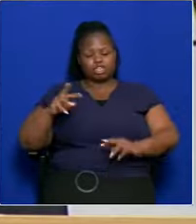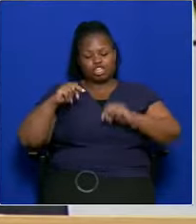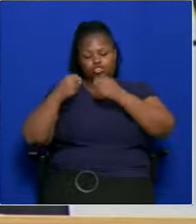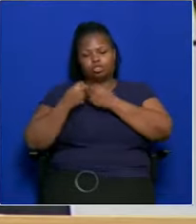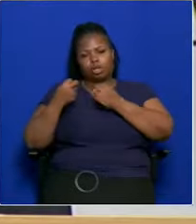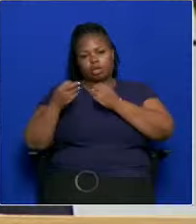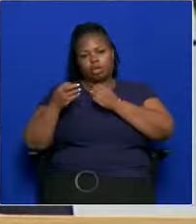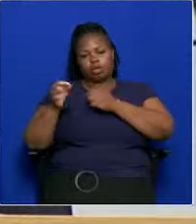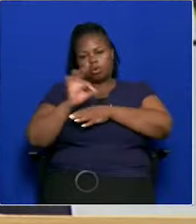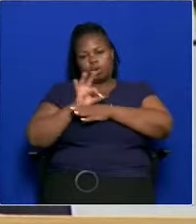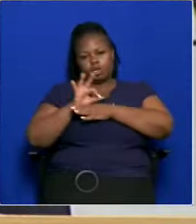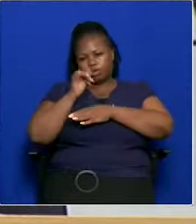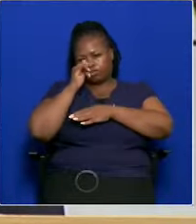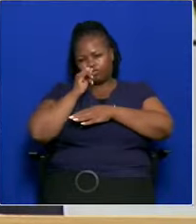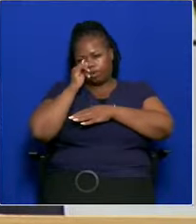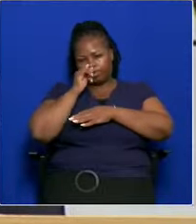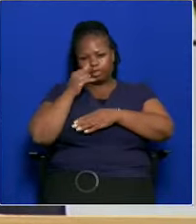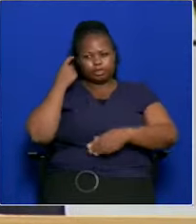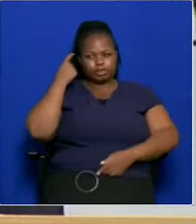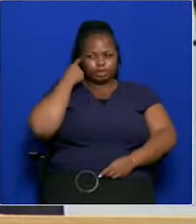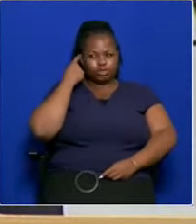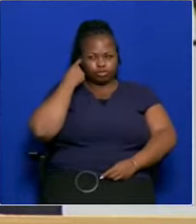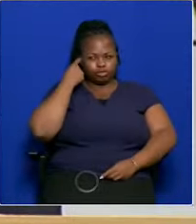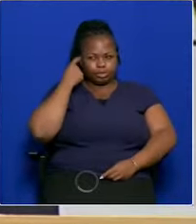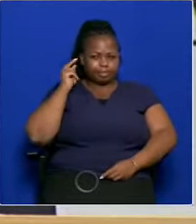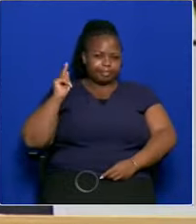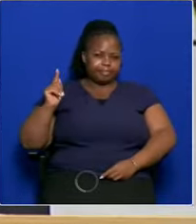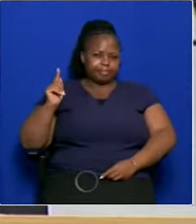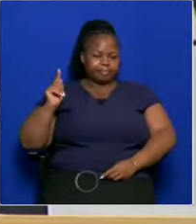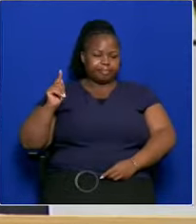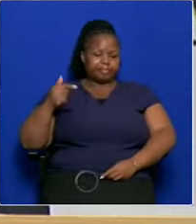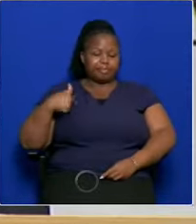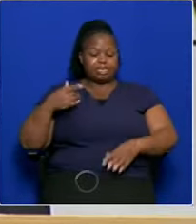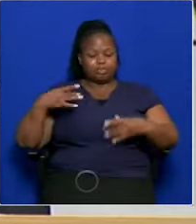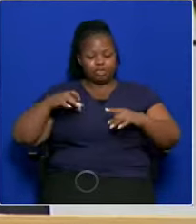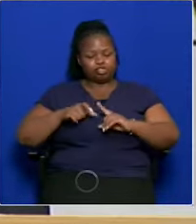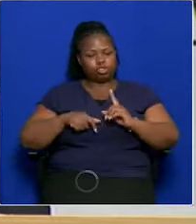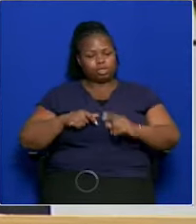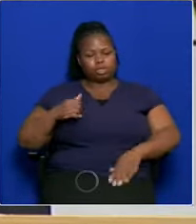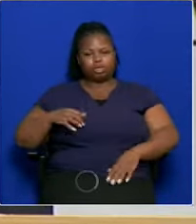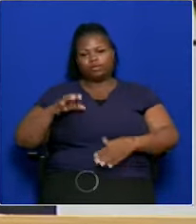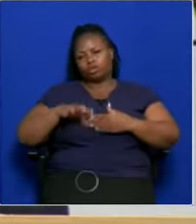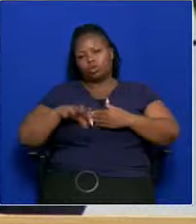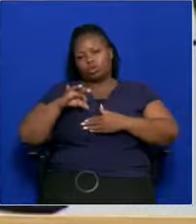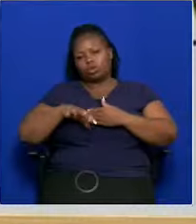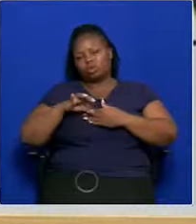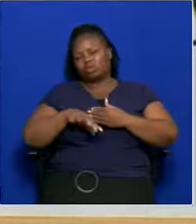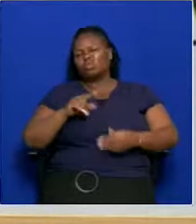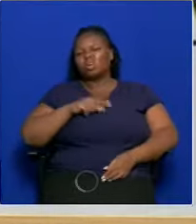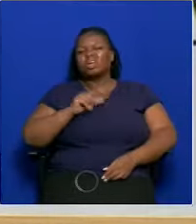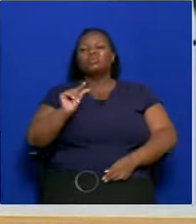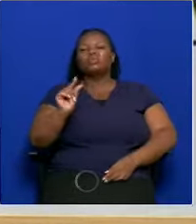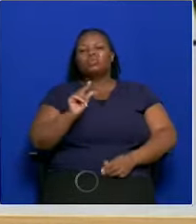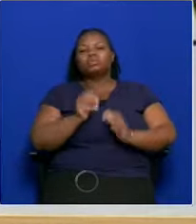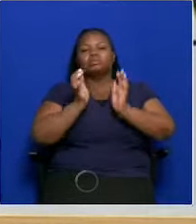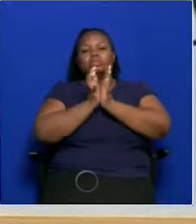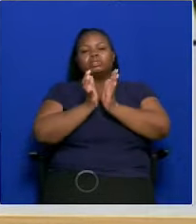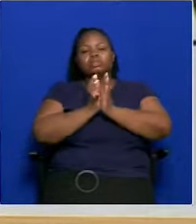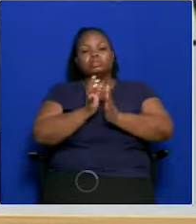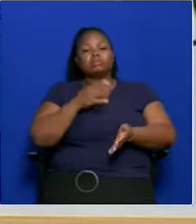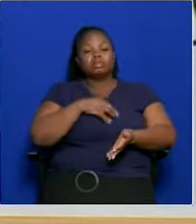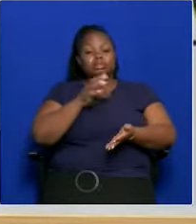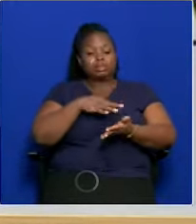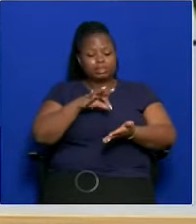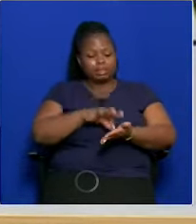basis. So because the meeting was forthcoming, they were supposed to, I signed, he was supposed to give